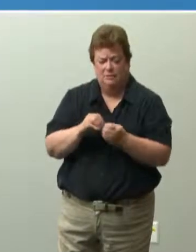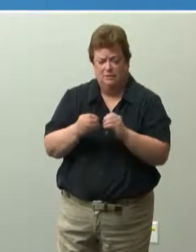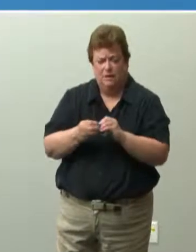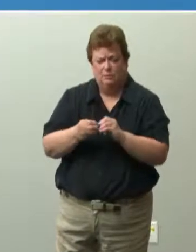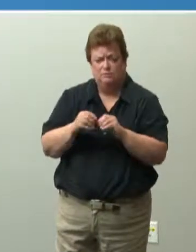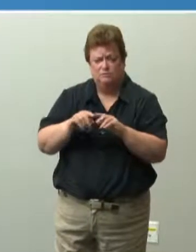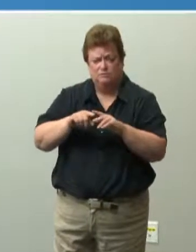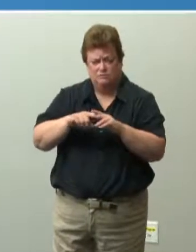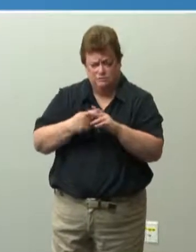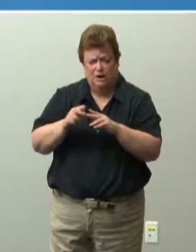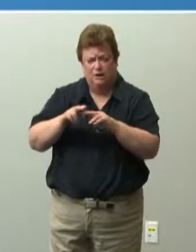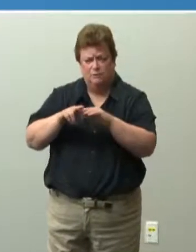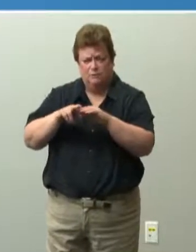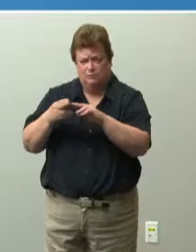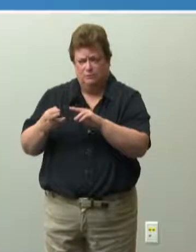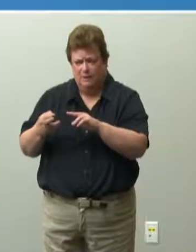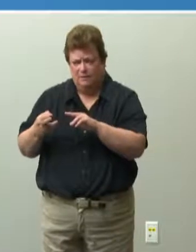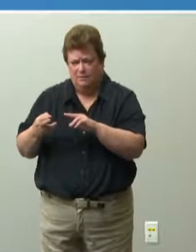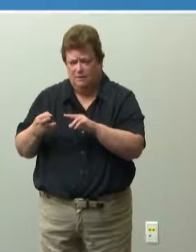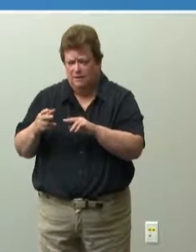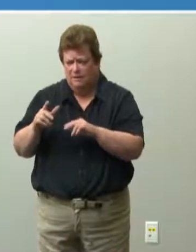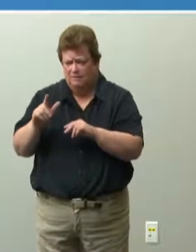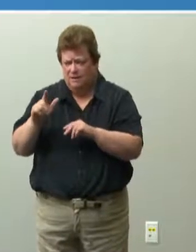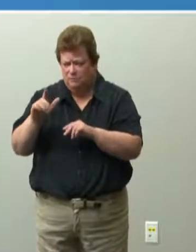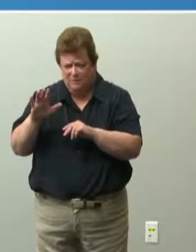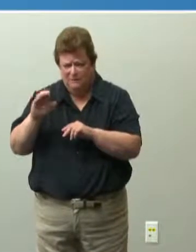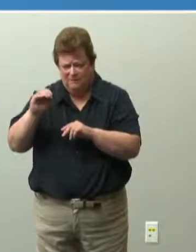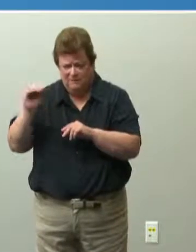in cases. I think it was about 25%.